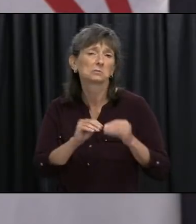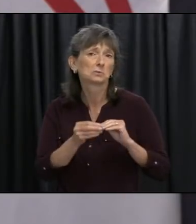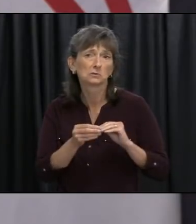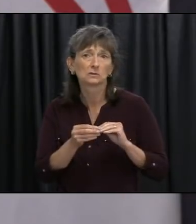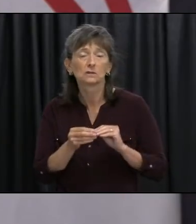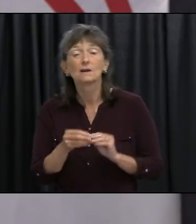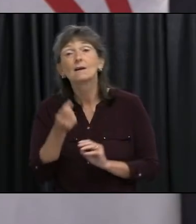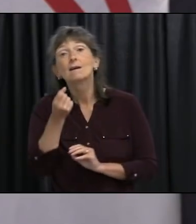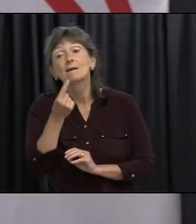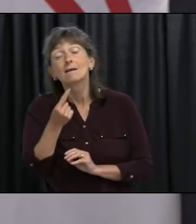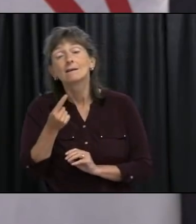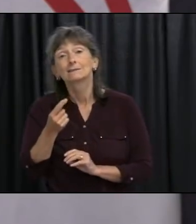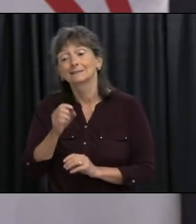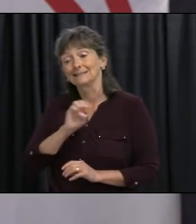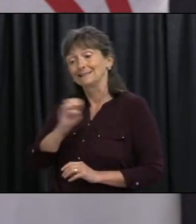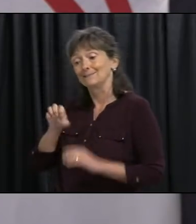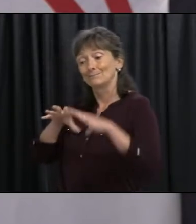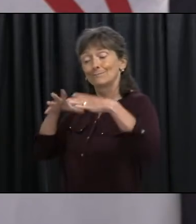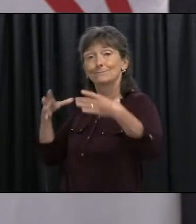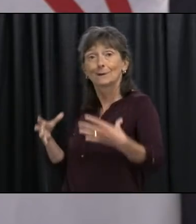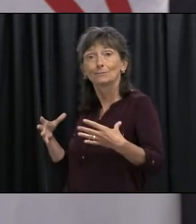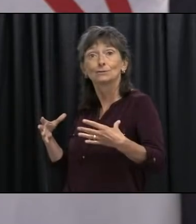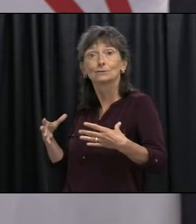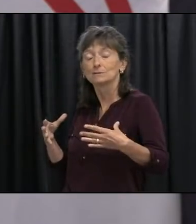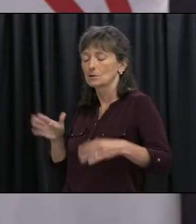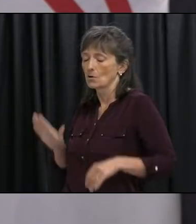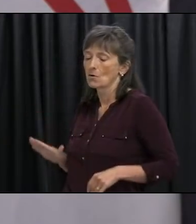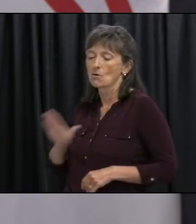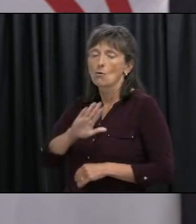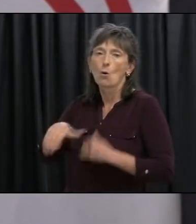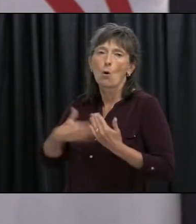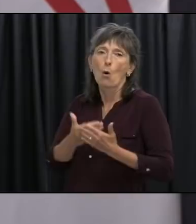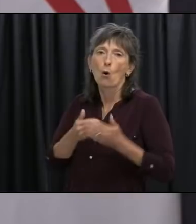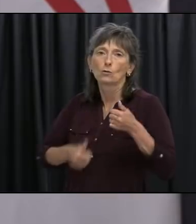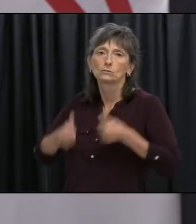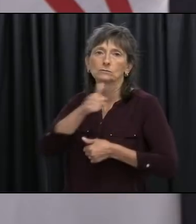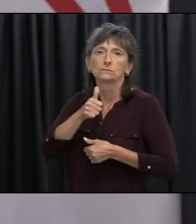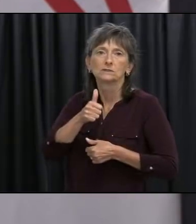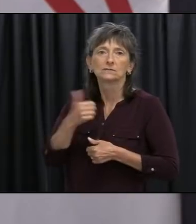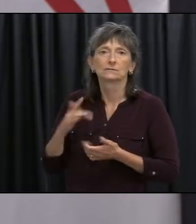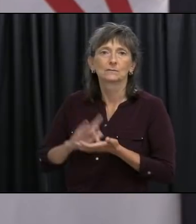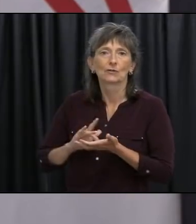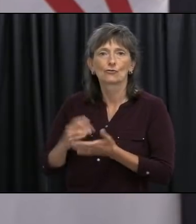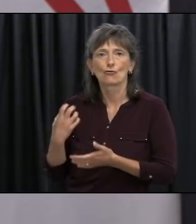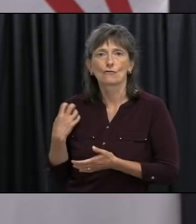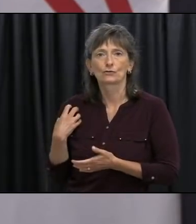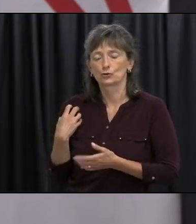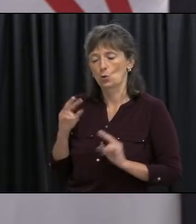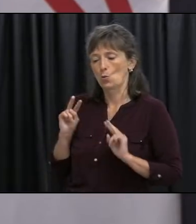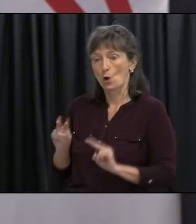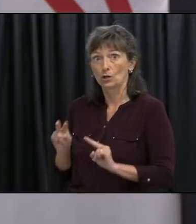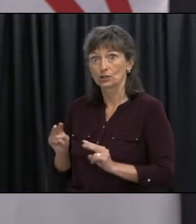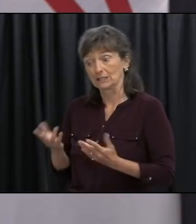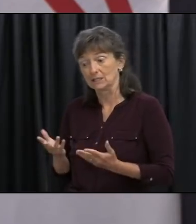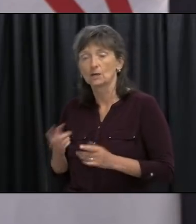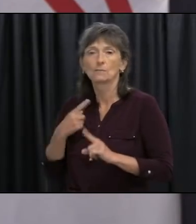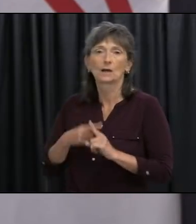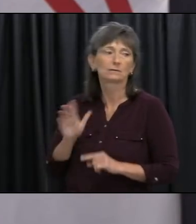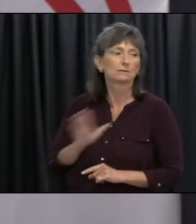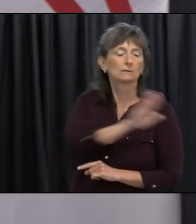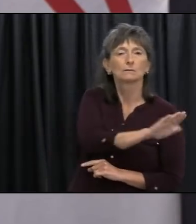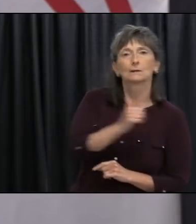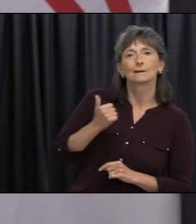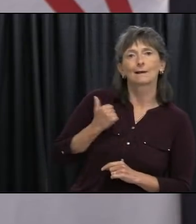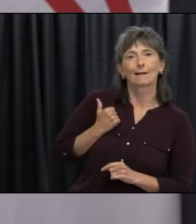the Atlantic bubble, Chief Medical Officers in all jurisdictions across Canada continue to monitor and discuss